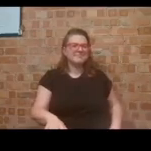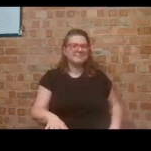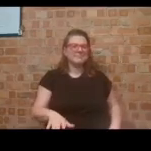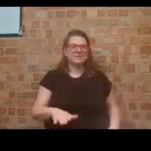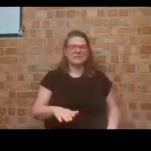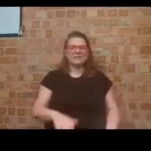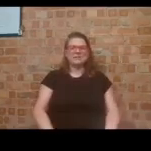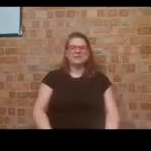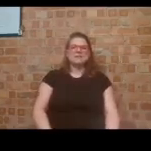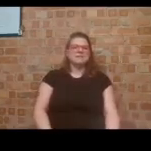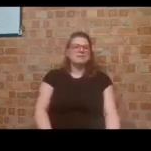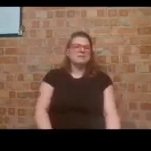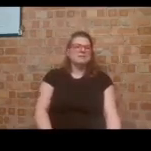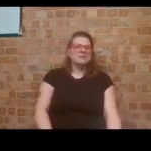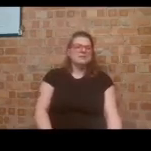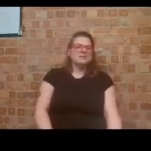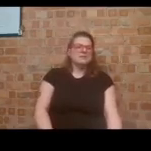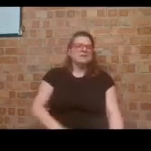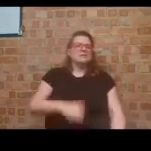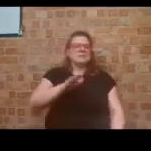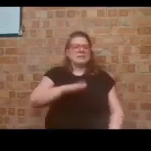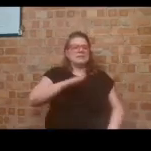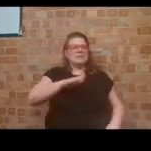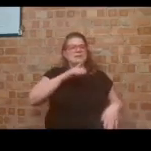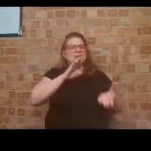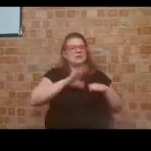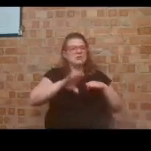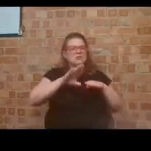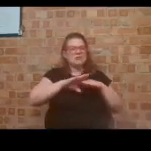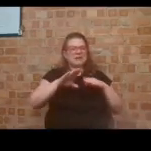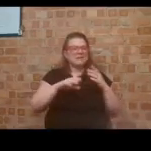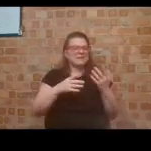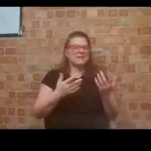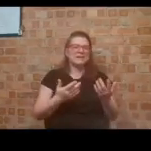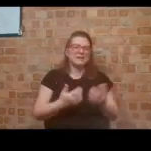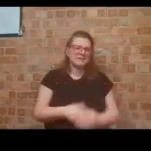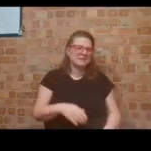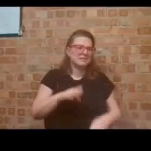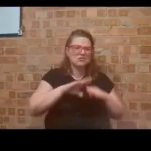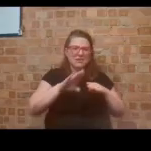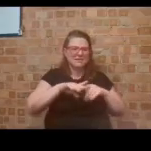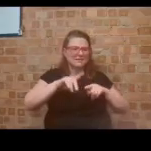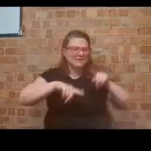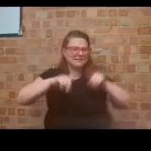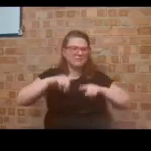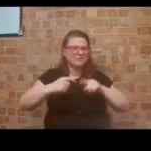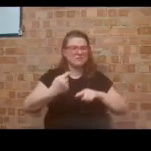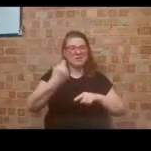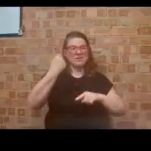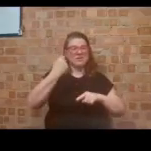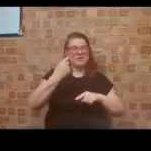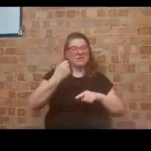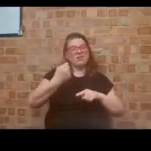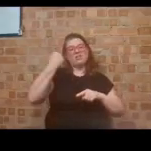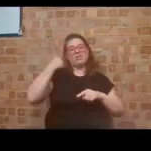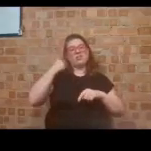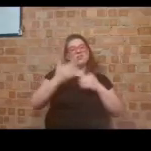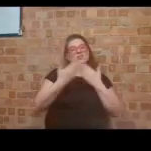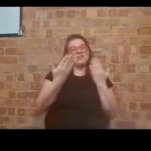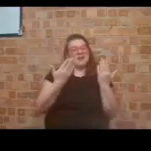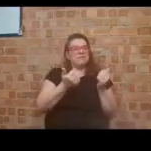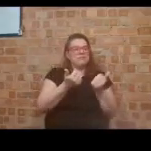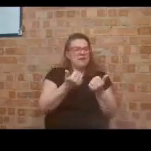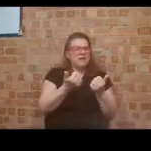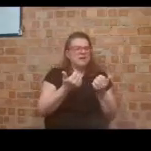Richard was talking a lot last week about lighting conditions and things like this. Changing the voice is just as important for a blind person as setting